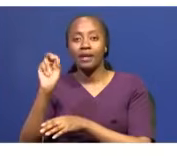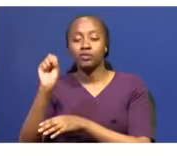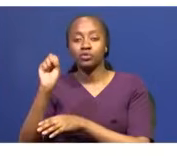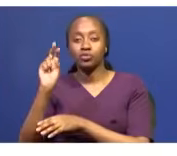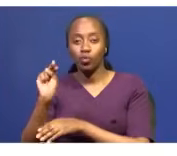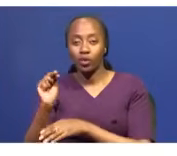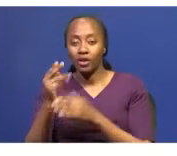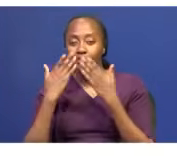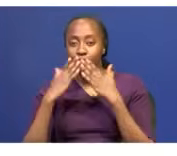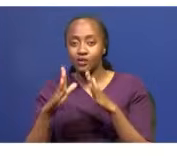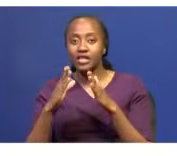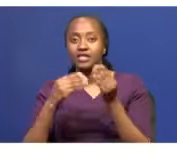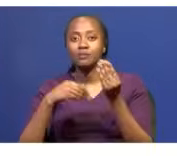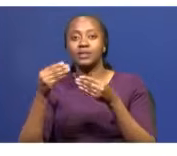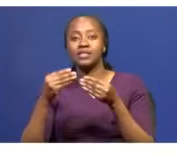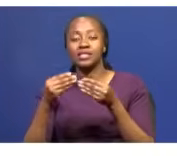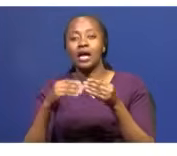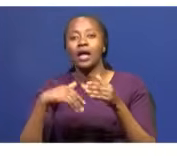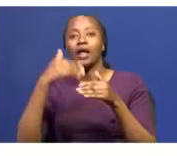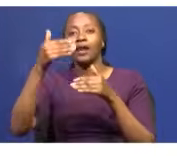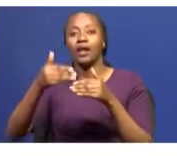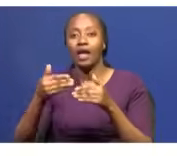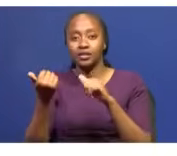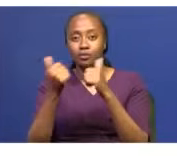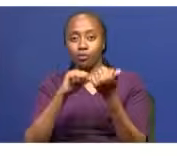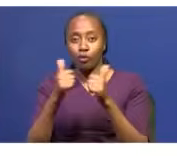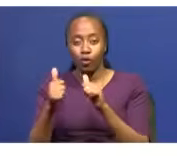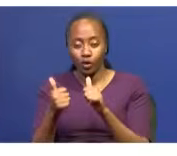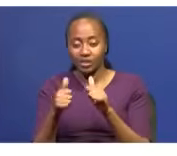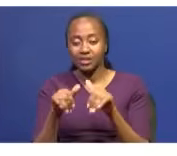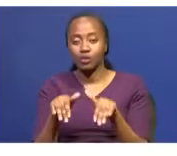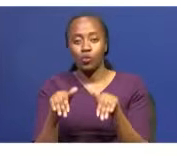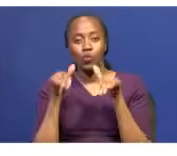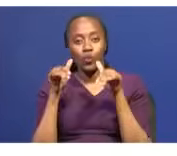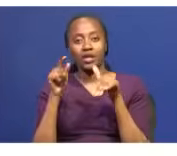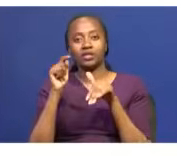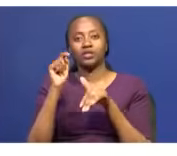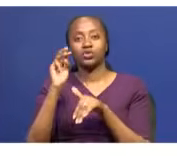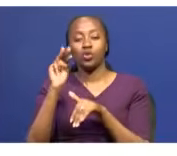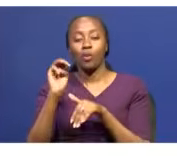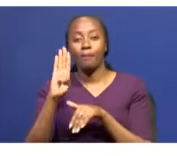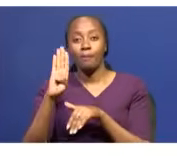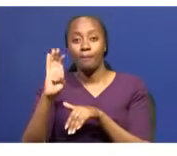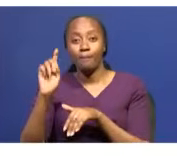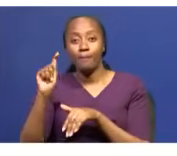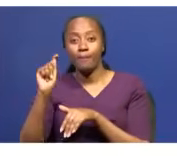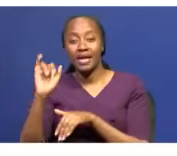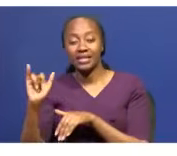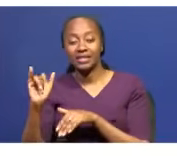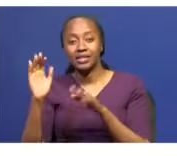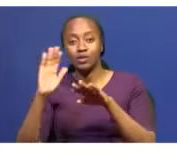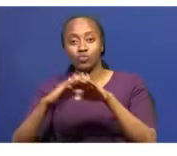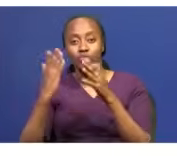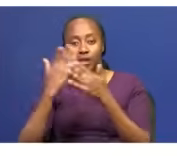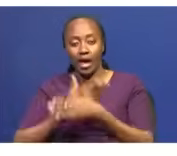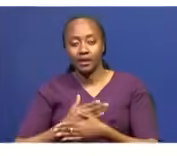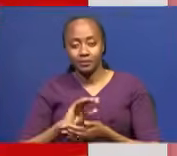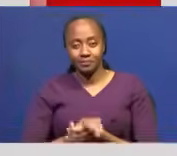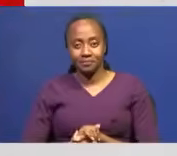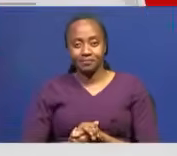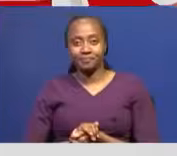of the business news this evening. Sports news is coming up. Mboya is standing by for that. My name is Betty Kiptum. Do have yourself a lovely evening.